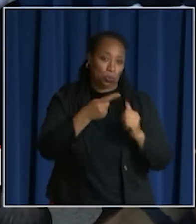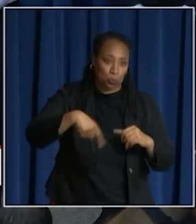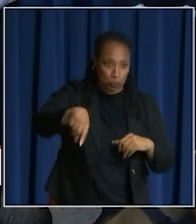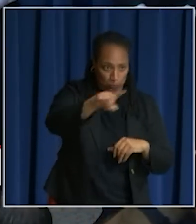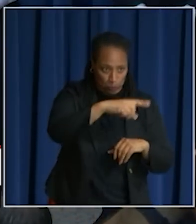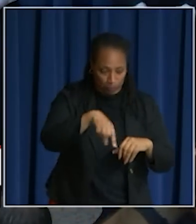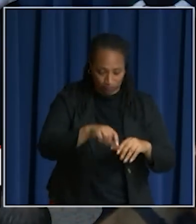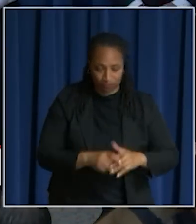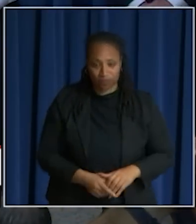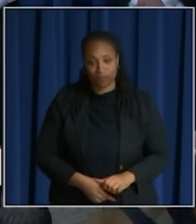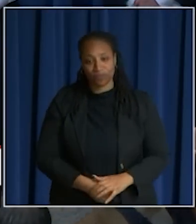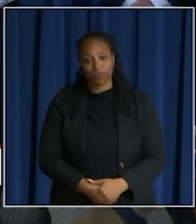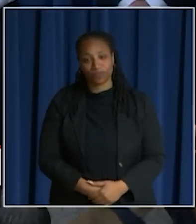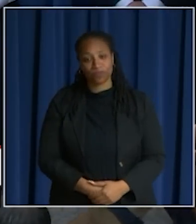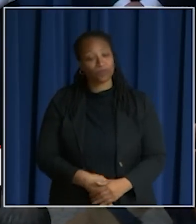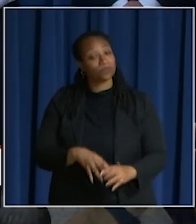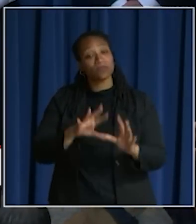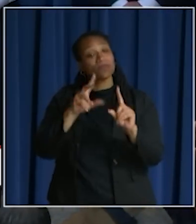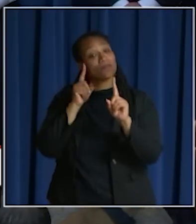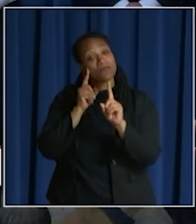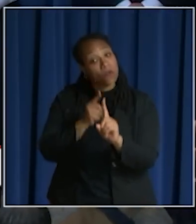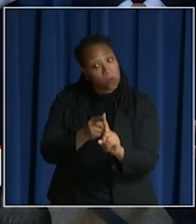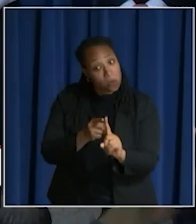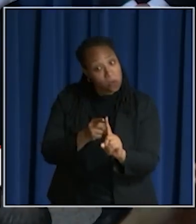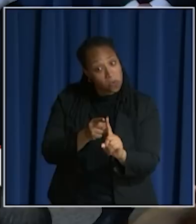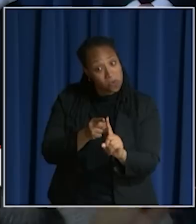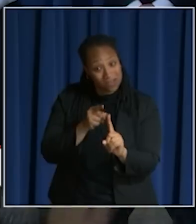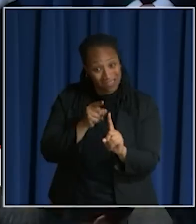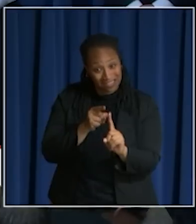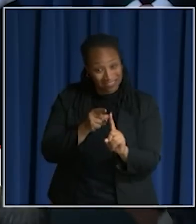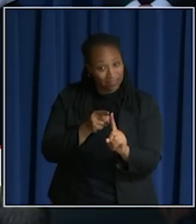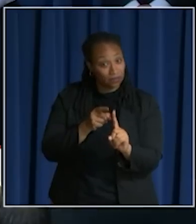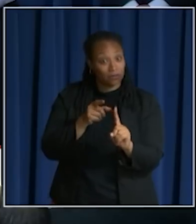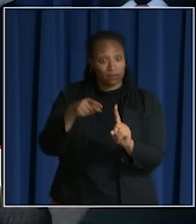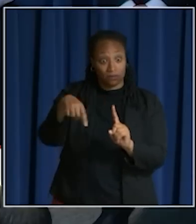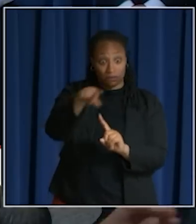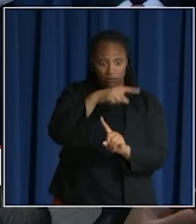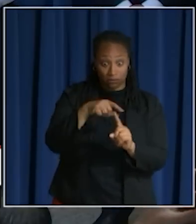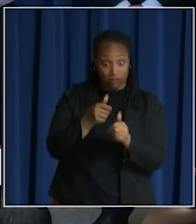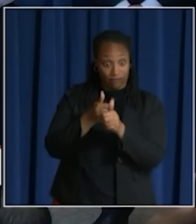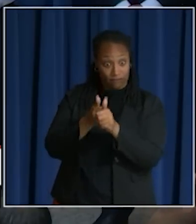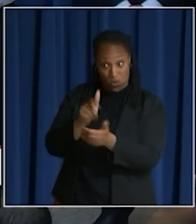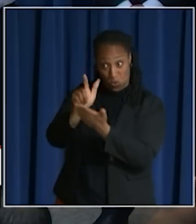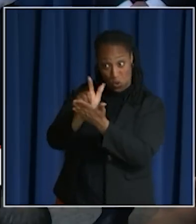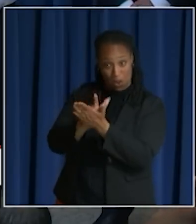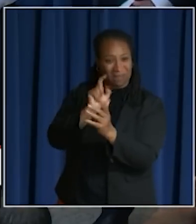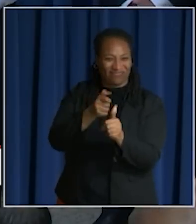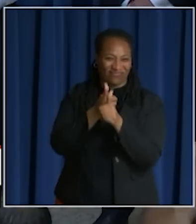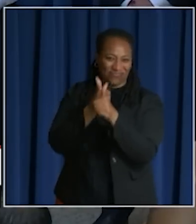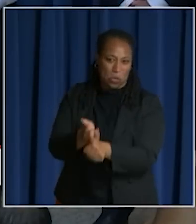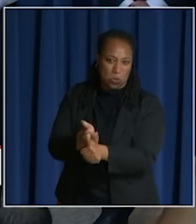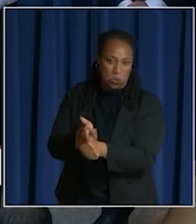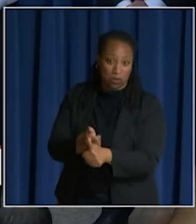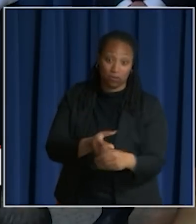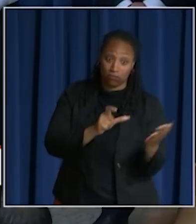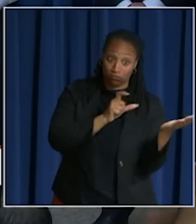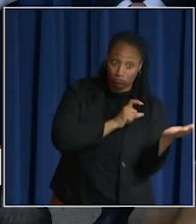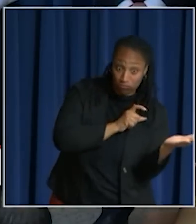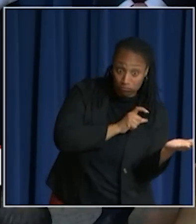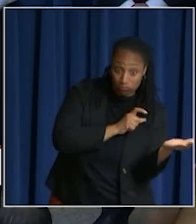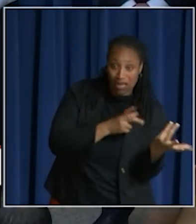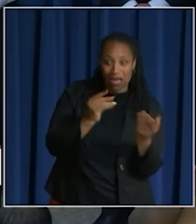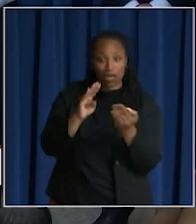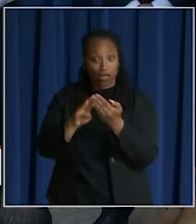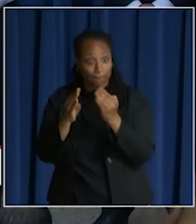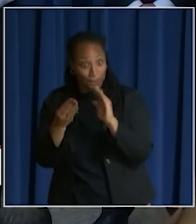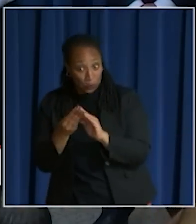main point is this: everybody should follow the law, the police and the community. And that's the case